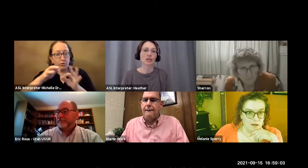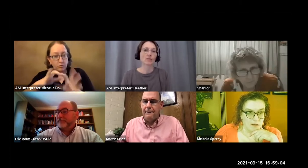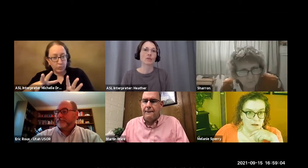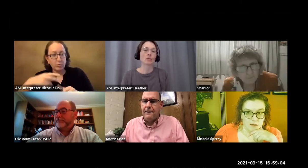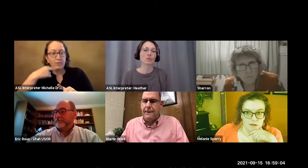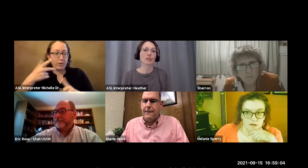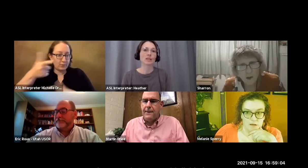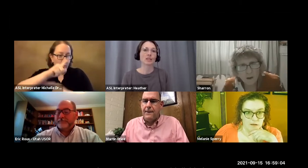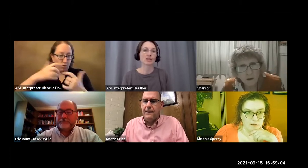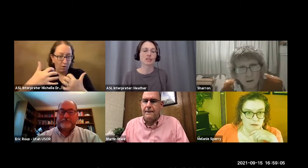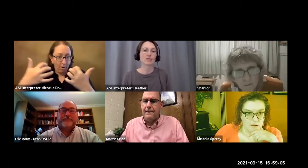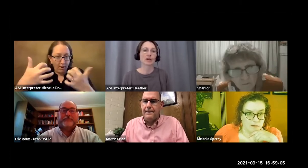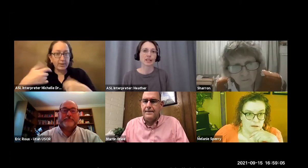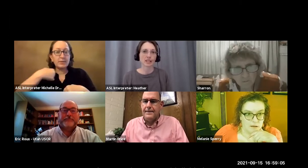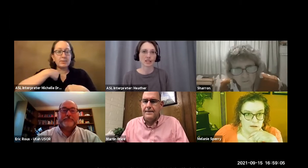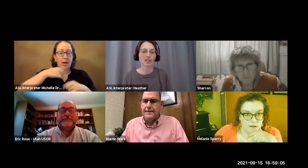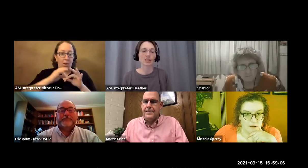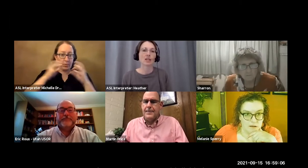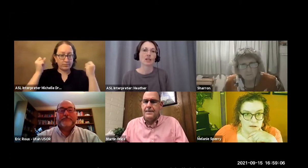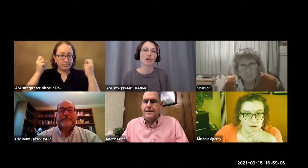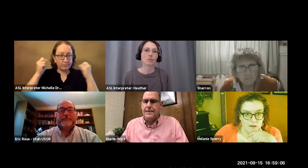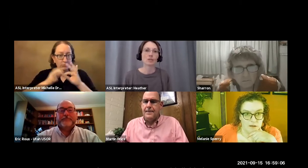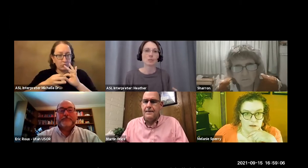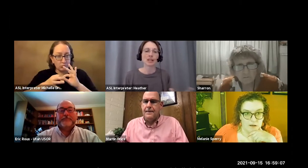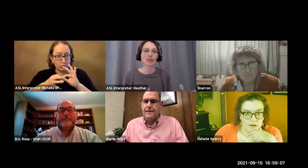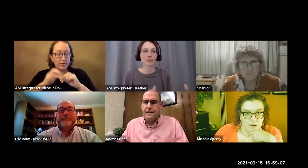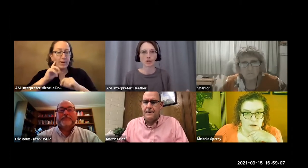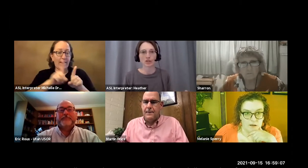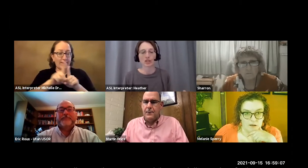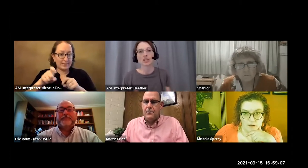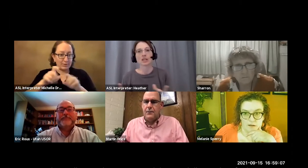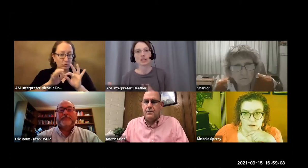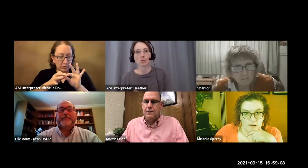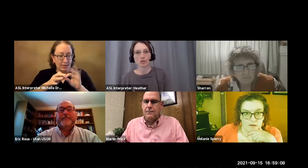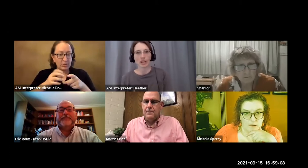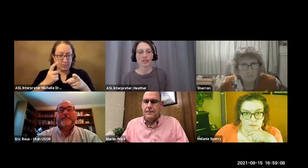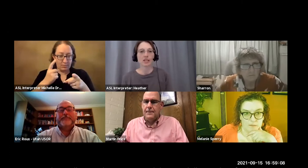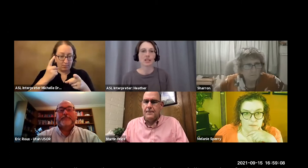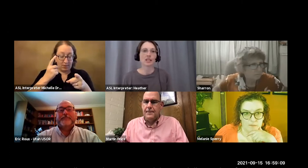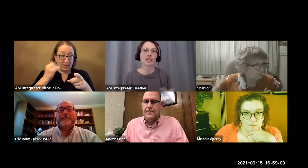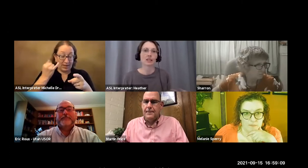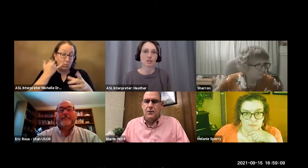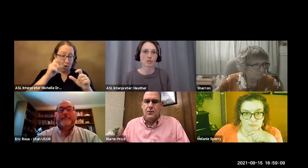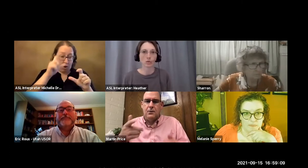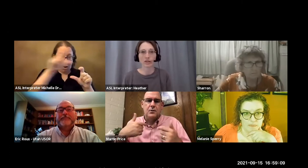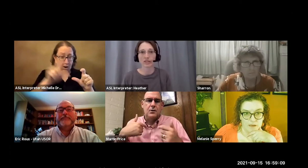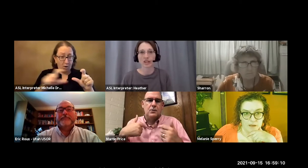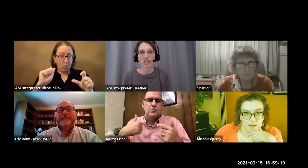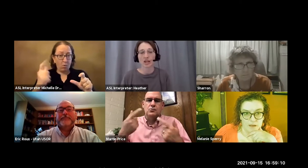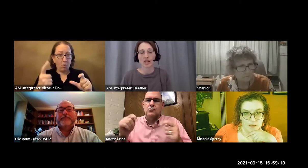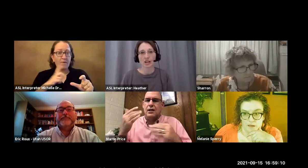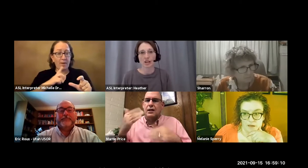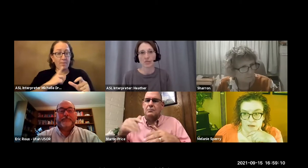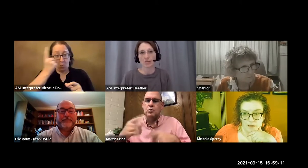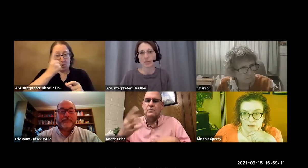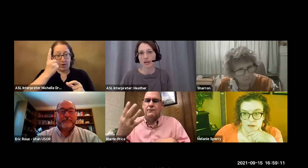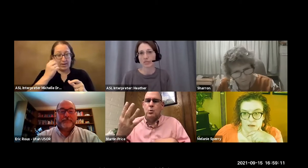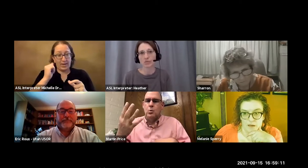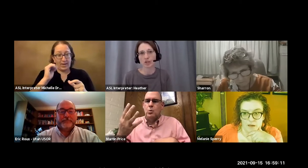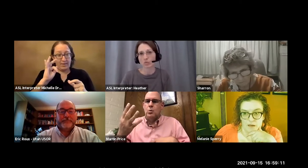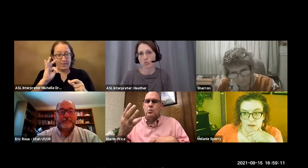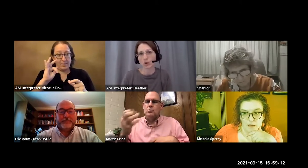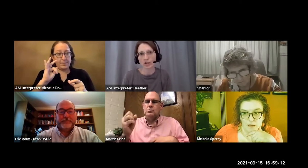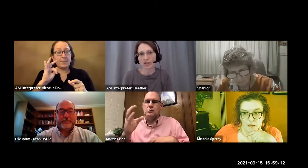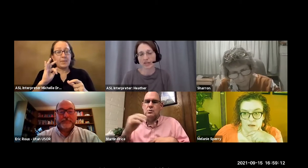that we could divide it depending on the person and the modality and so forth.